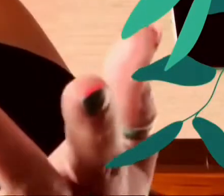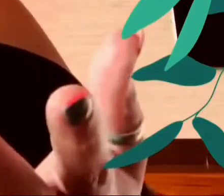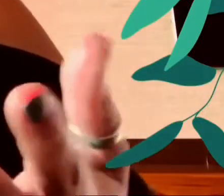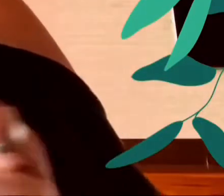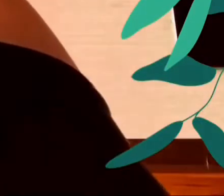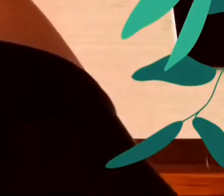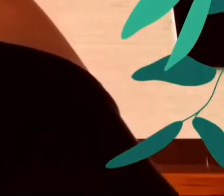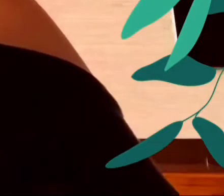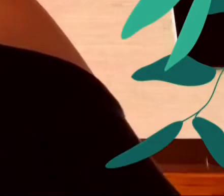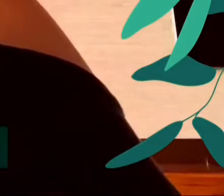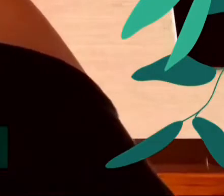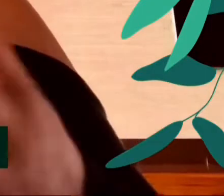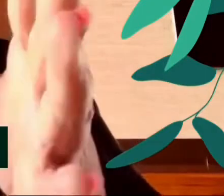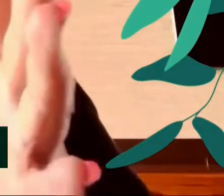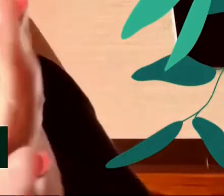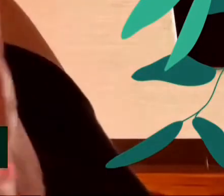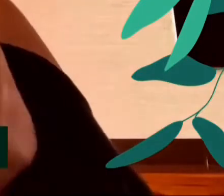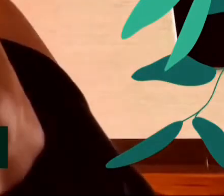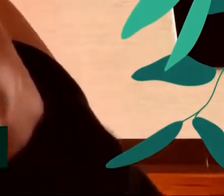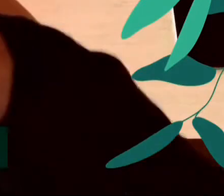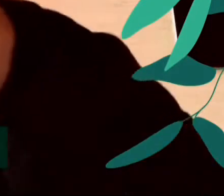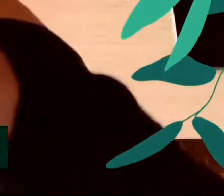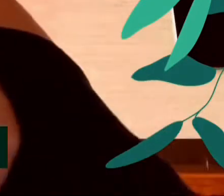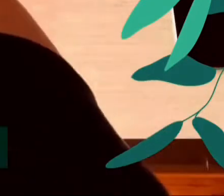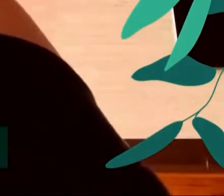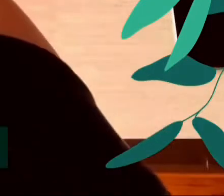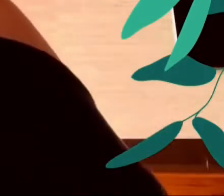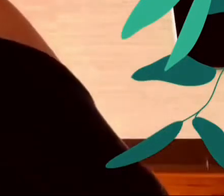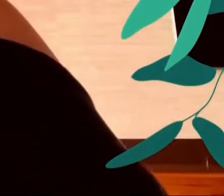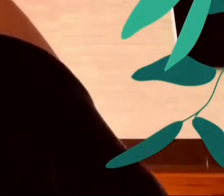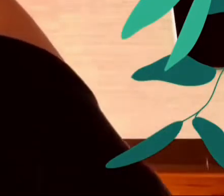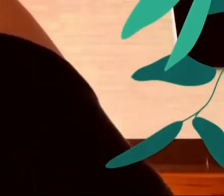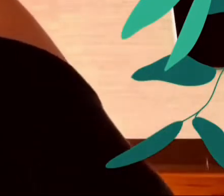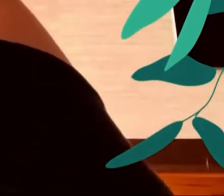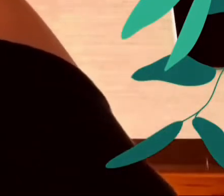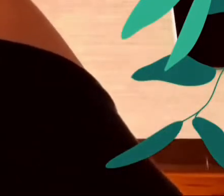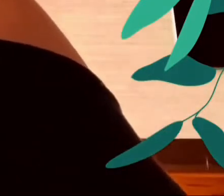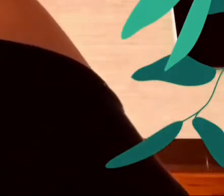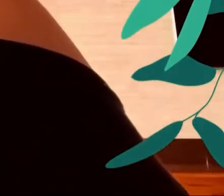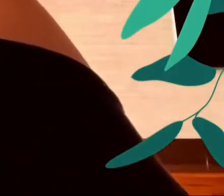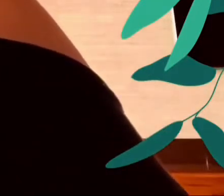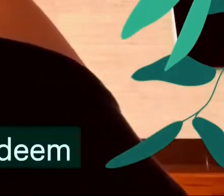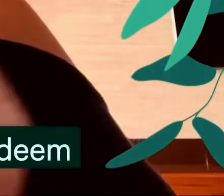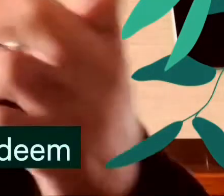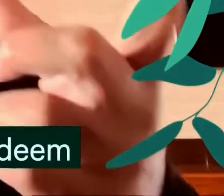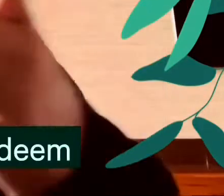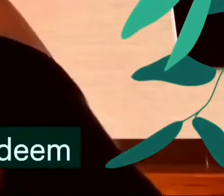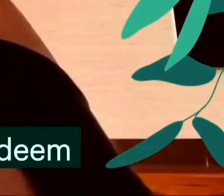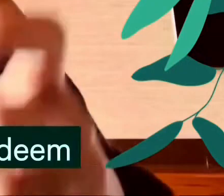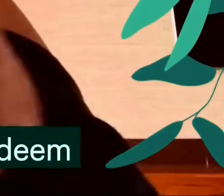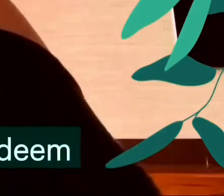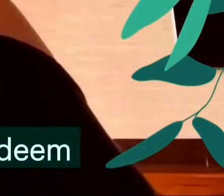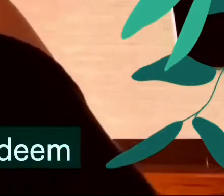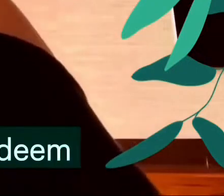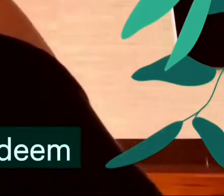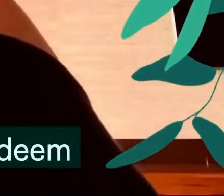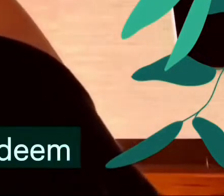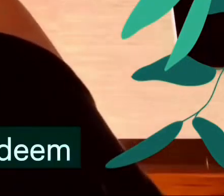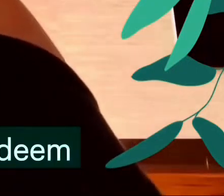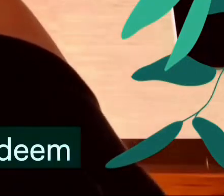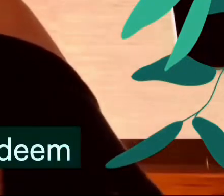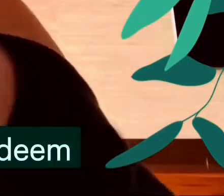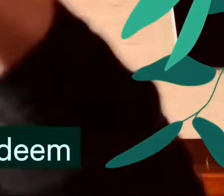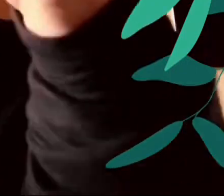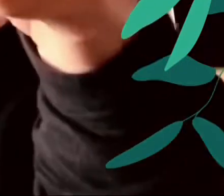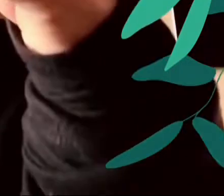Harriet saw our freedom. She said, my people are free. Present tense. Black feminisms sees what